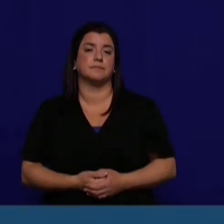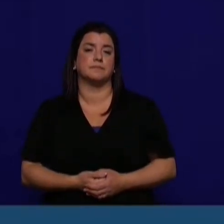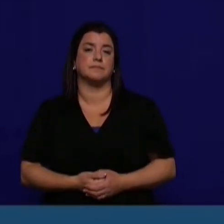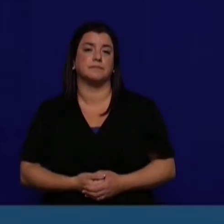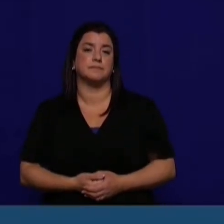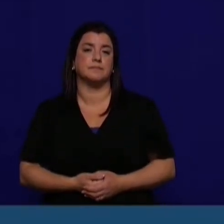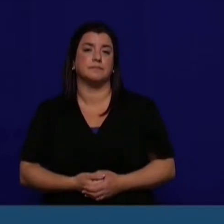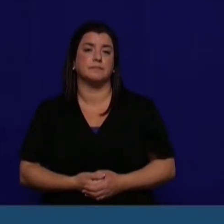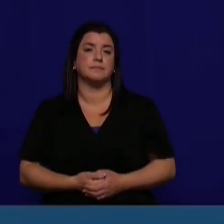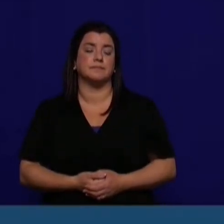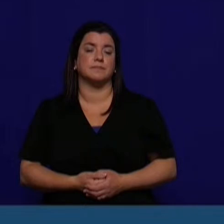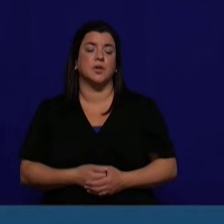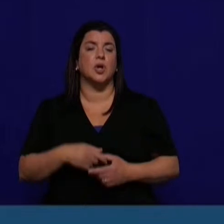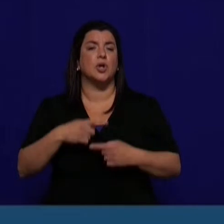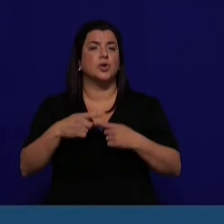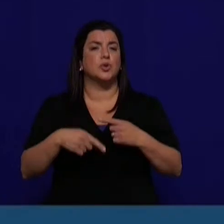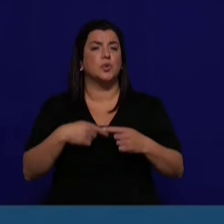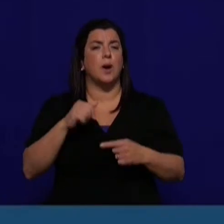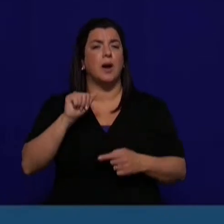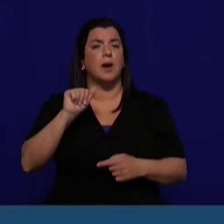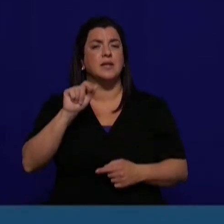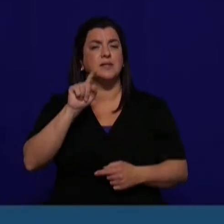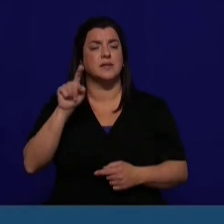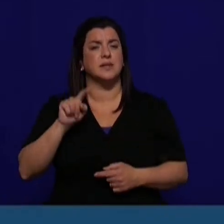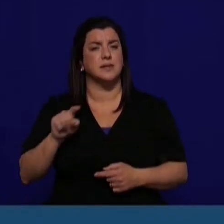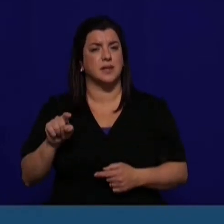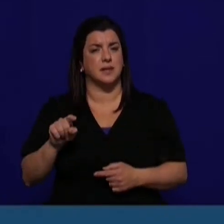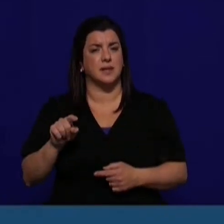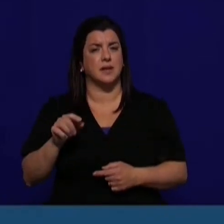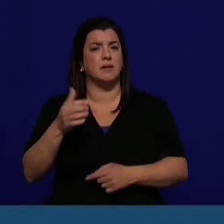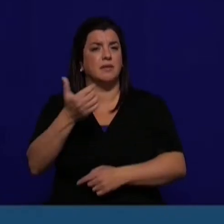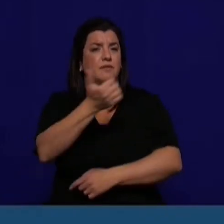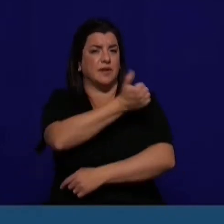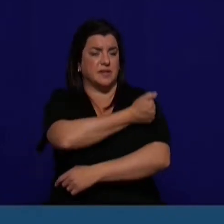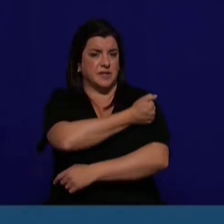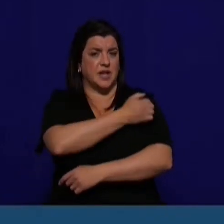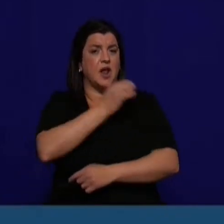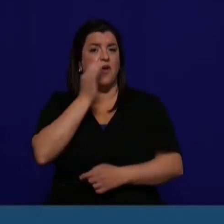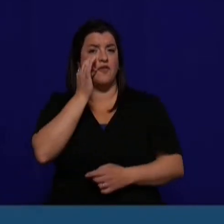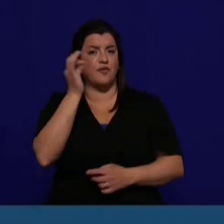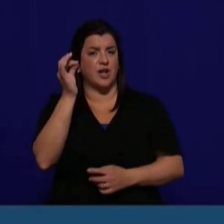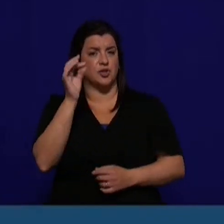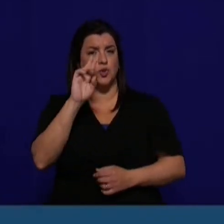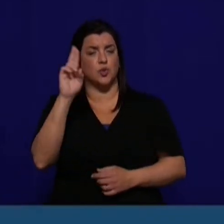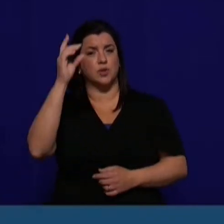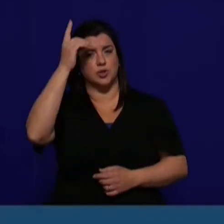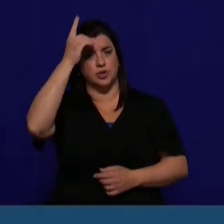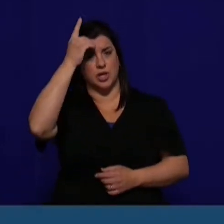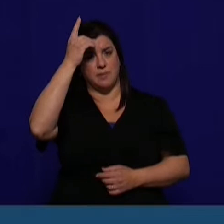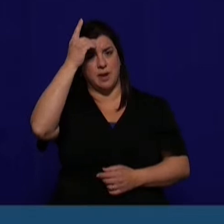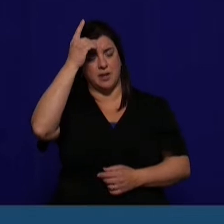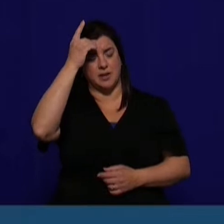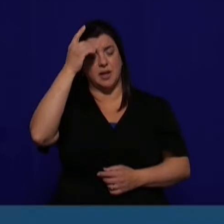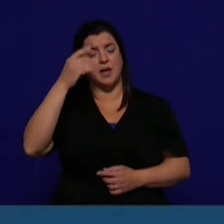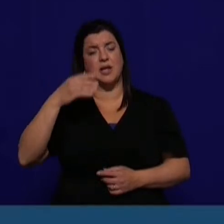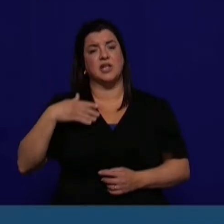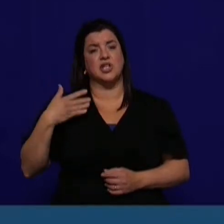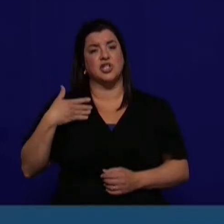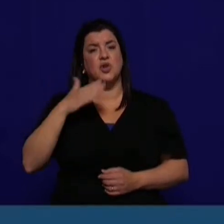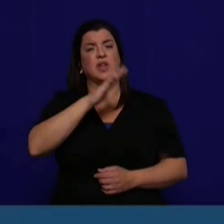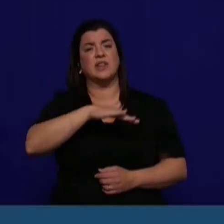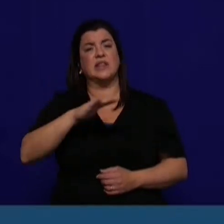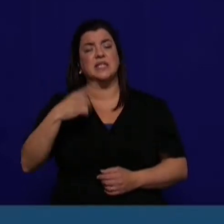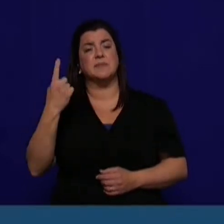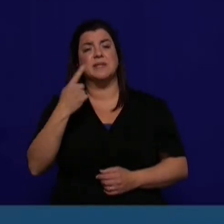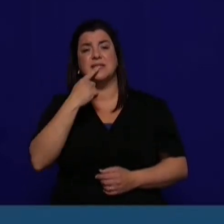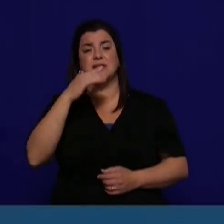of the AstraZeneca vaccine again, you see in France and the UK, regulators are advising that young people be given a different